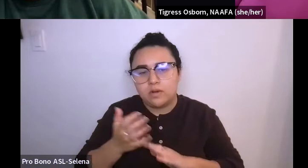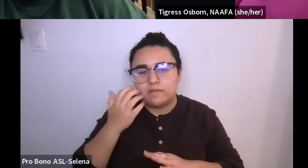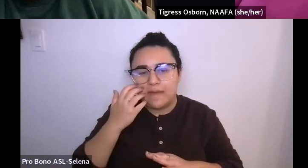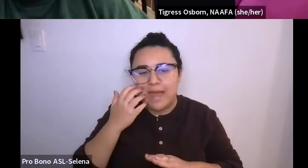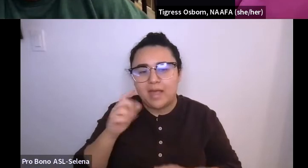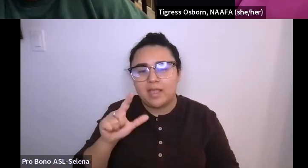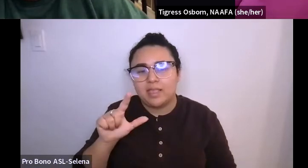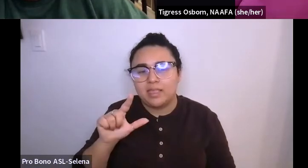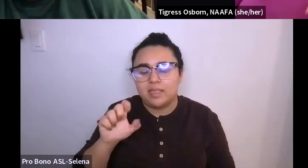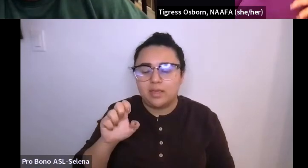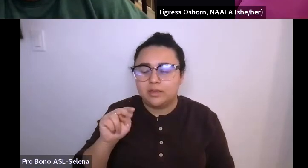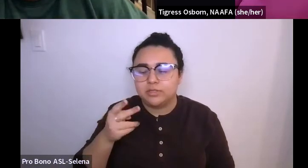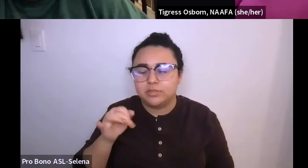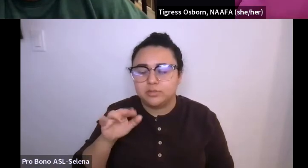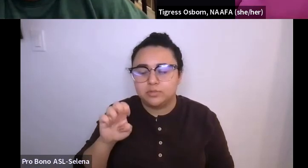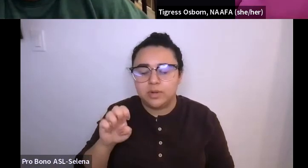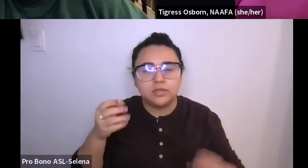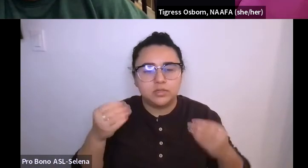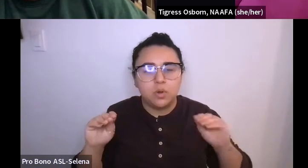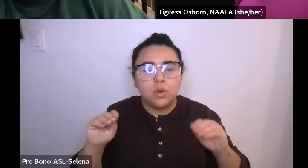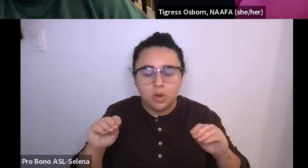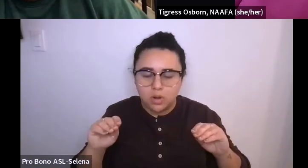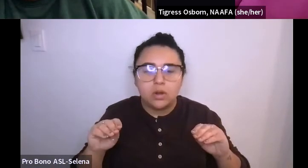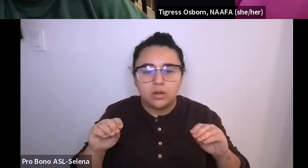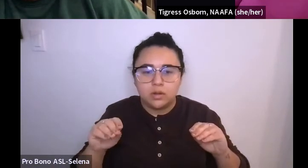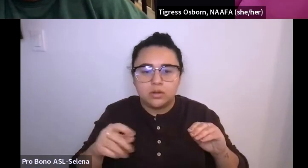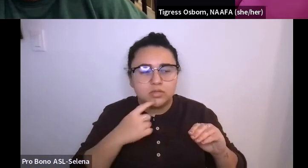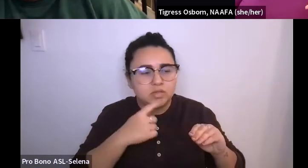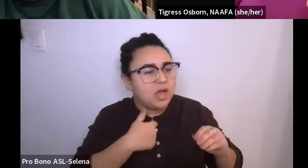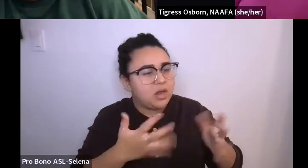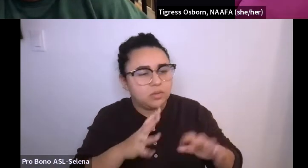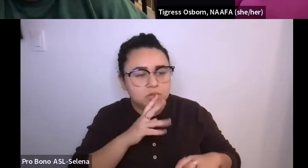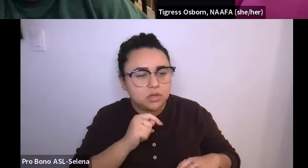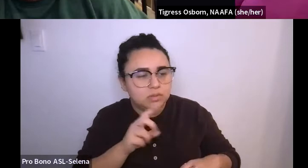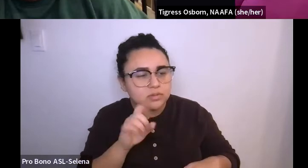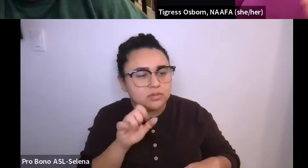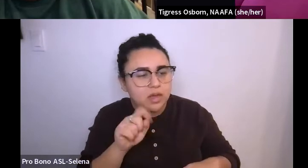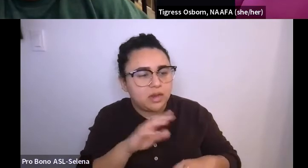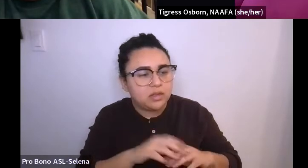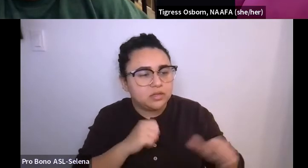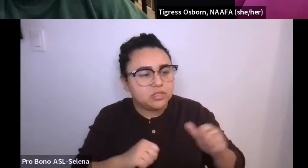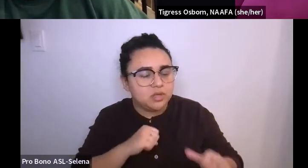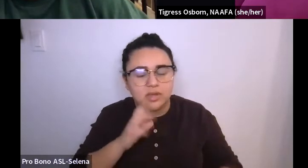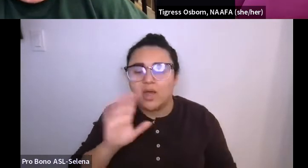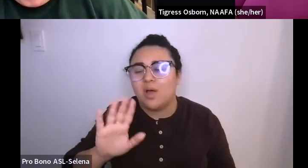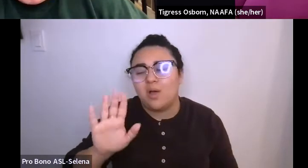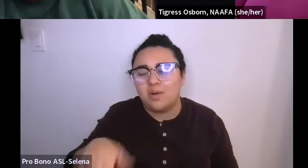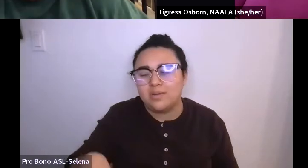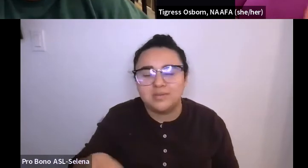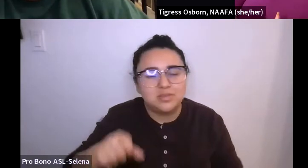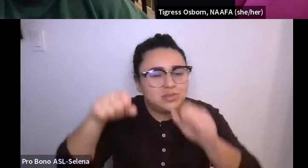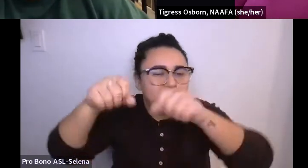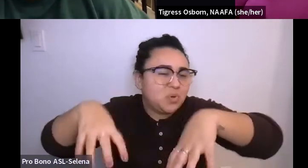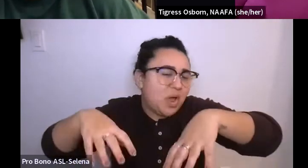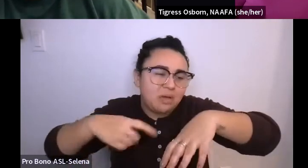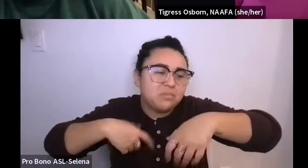numerous offers for television shows. And whenever she would say, like, I don't want to talk about dieting on the show, they'd be like, never mind,